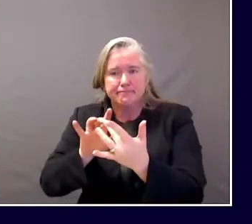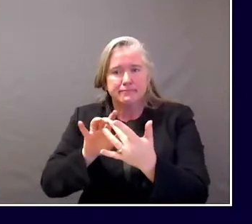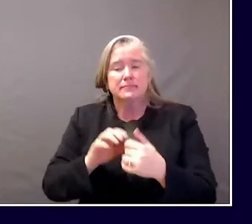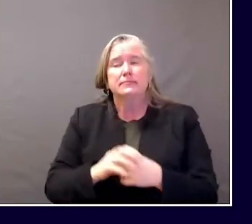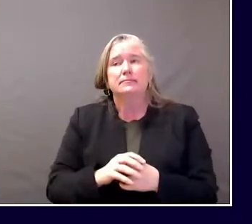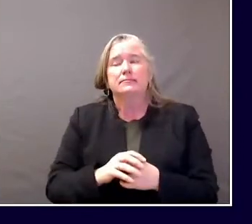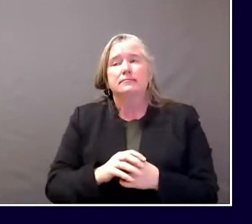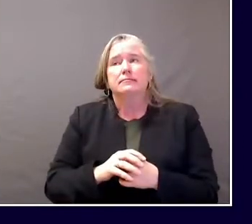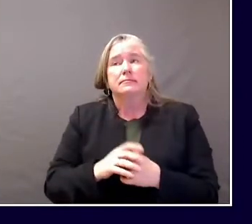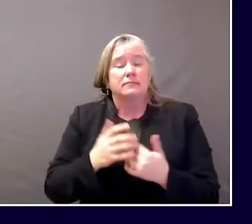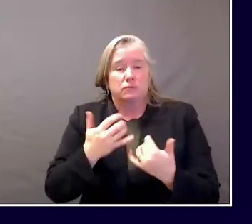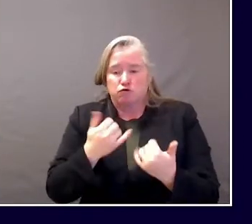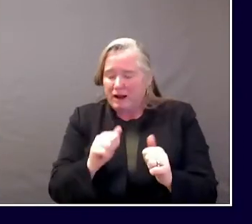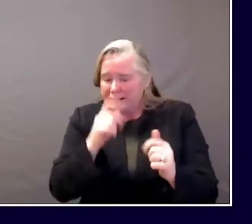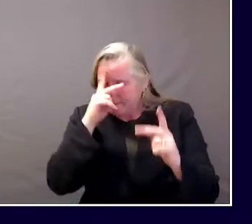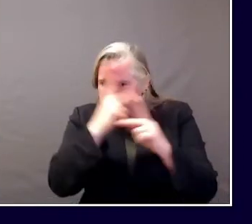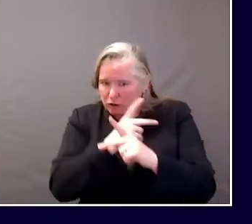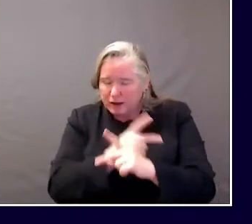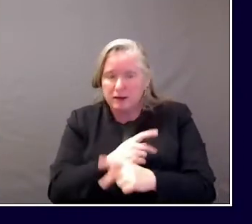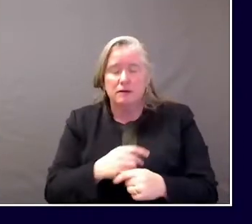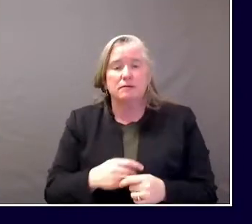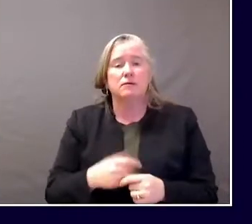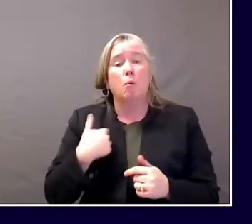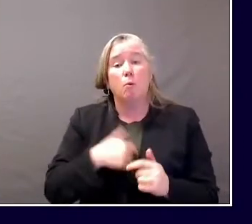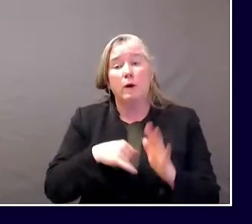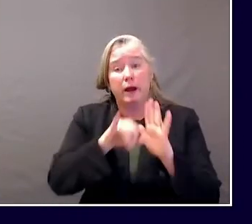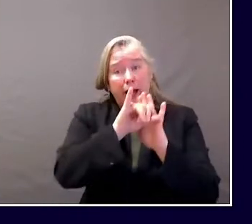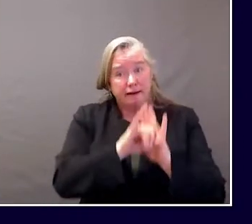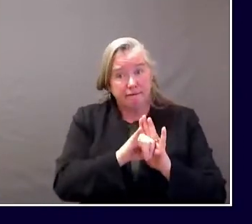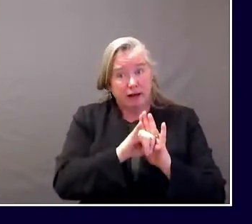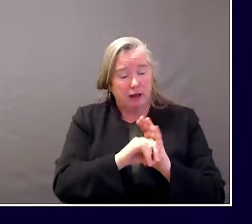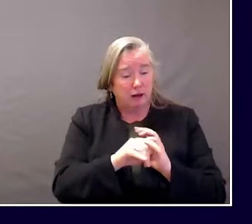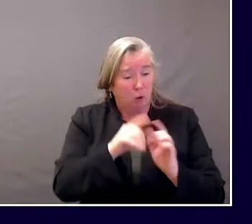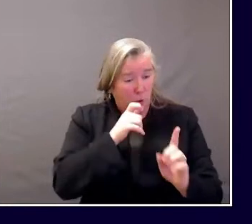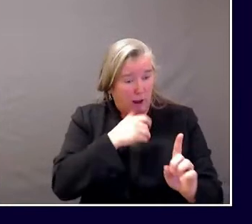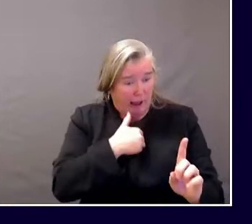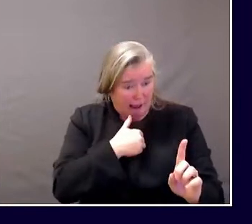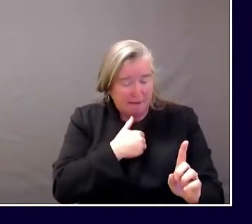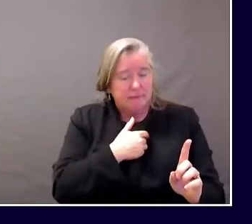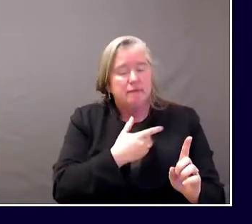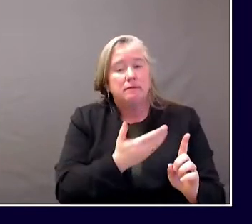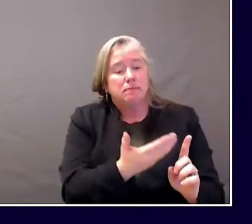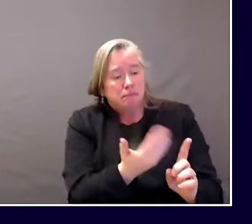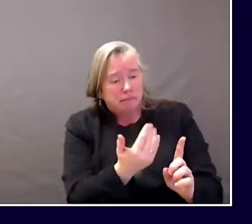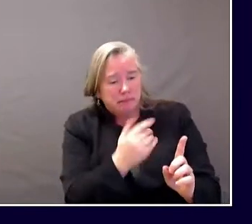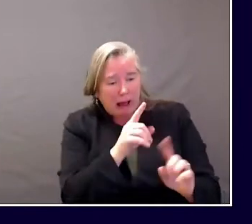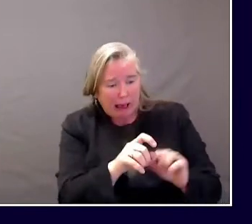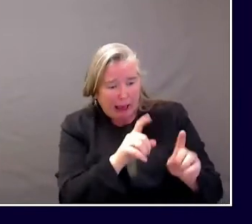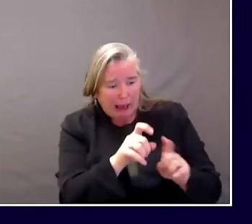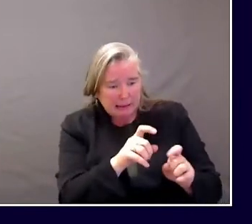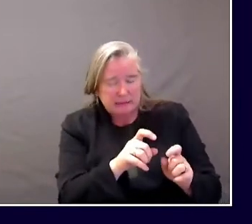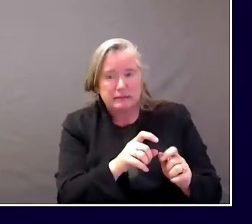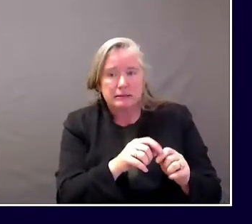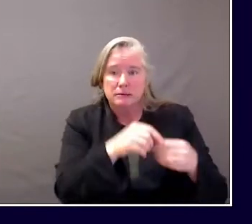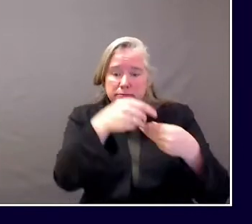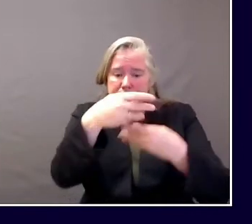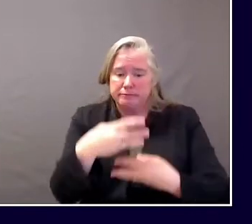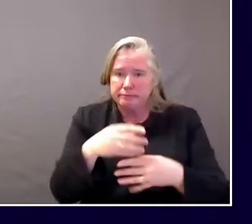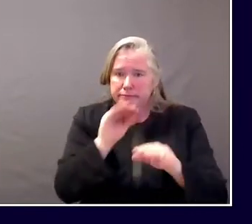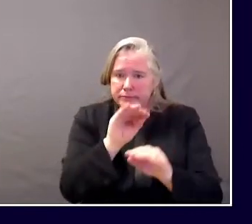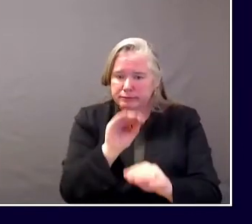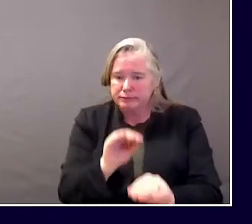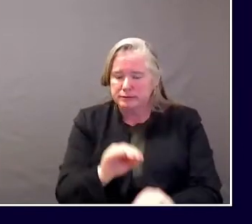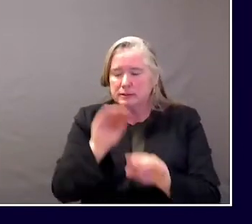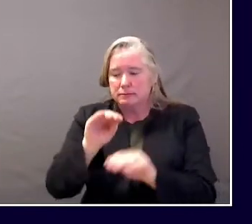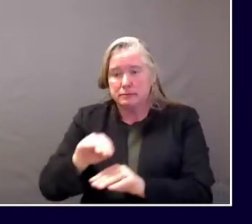the cases, which are, as you noted, starting to happen, going into those data and looking for trends that might suggest that they were